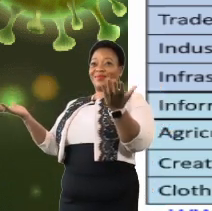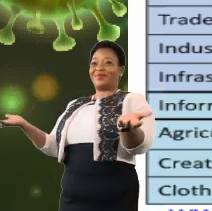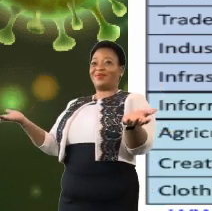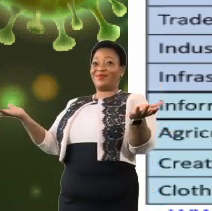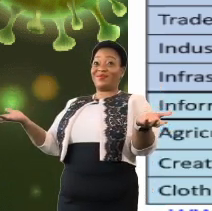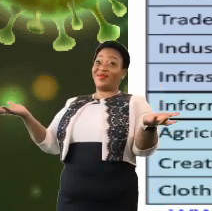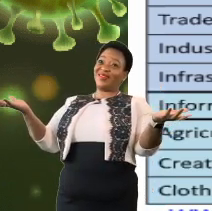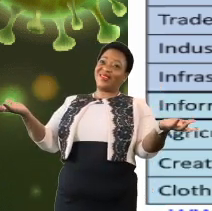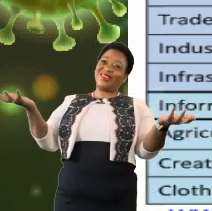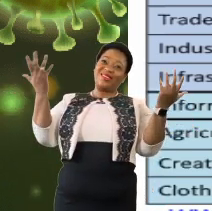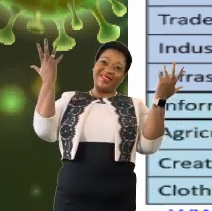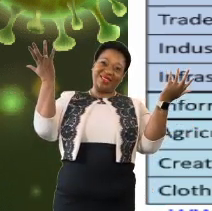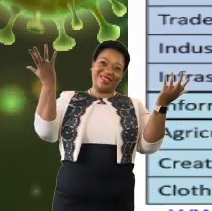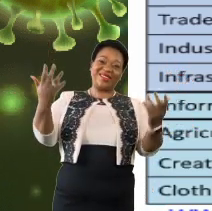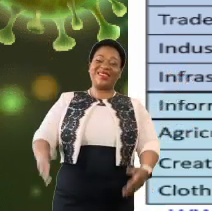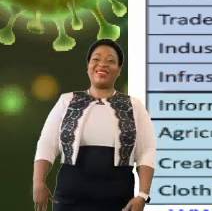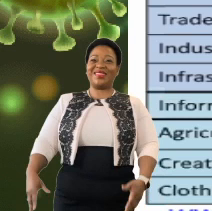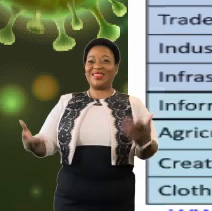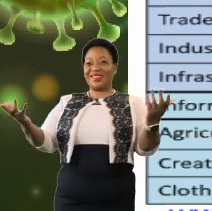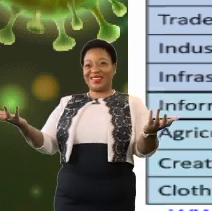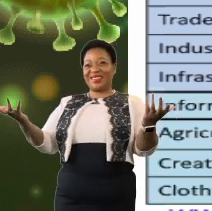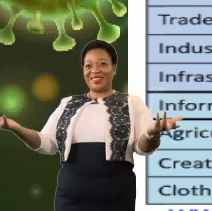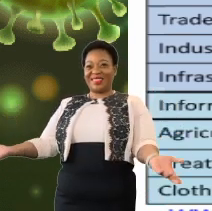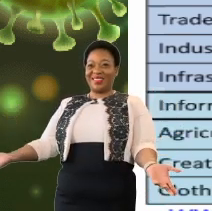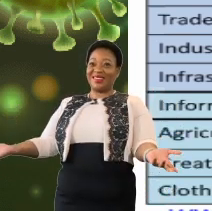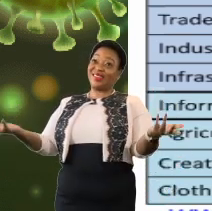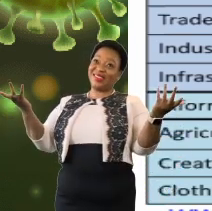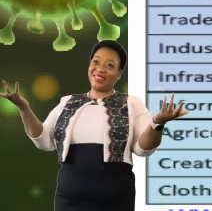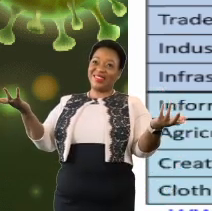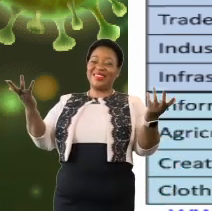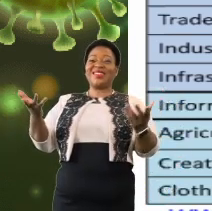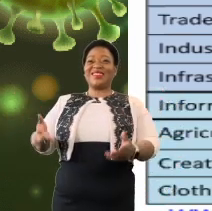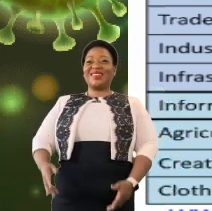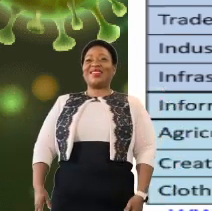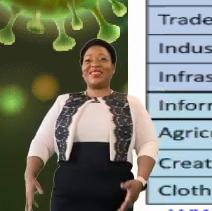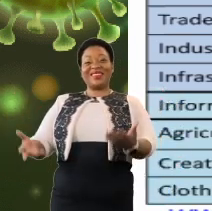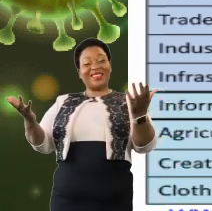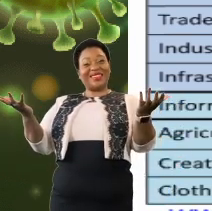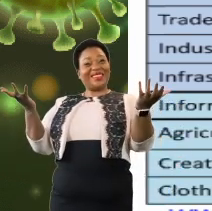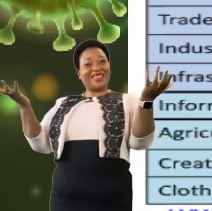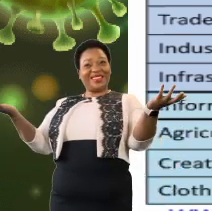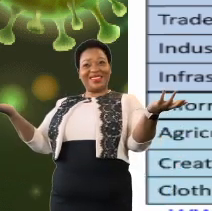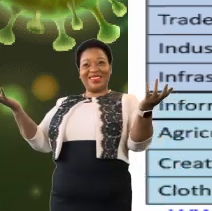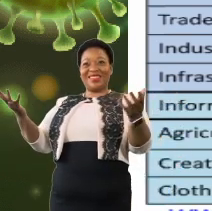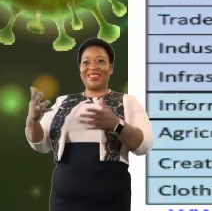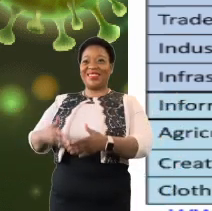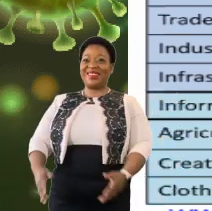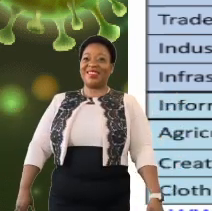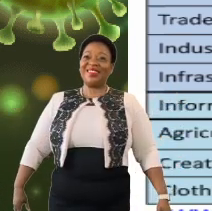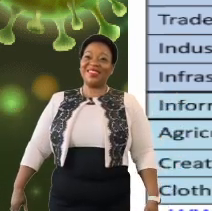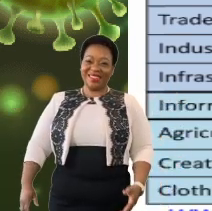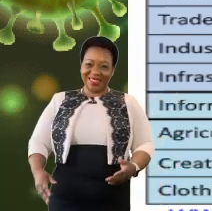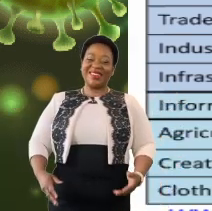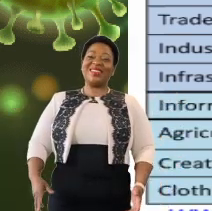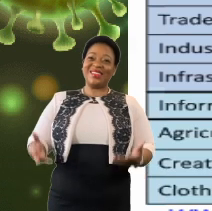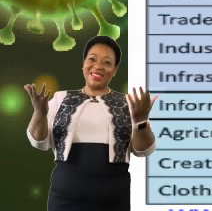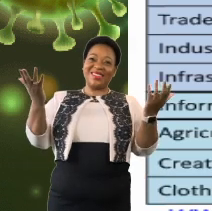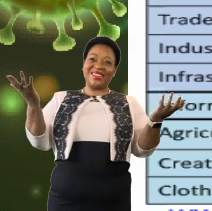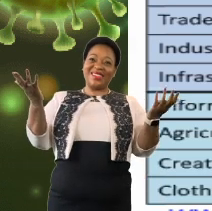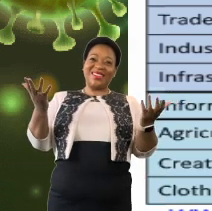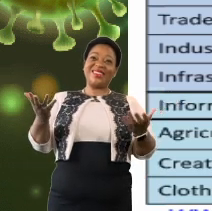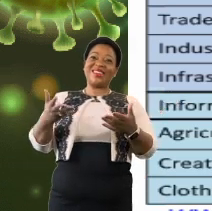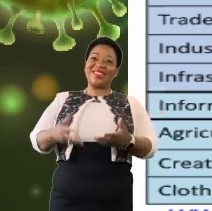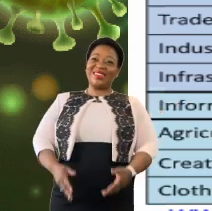our executive manager for investment promotion, who deals directly with the projects at TIKZN. And then, of